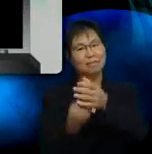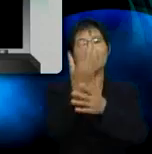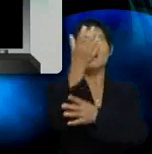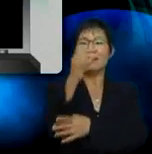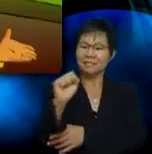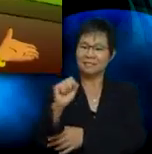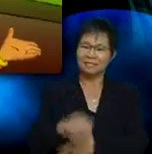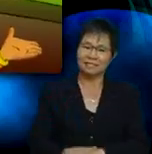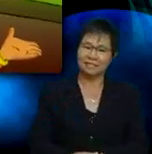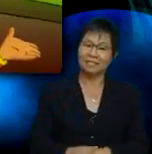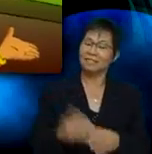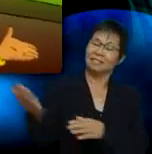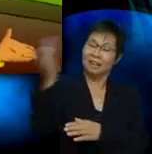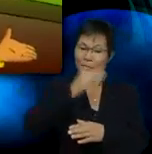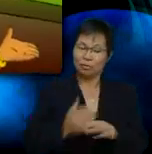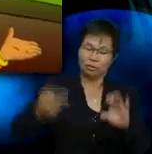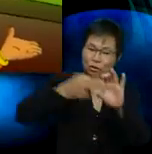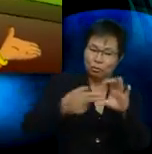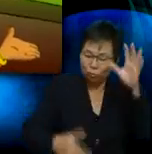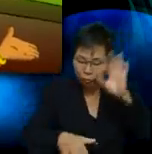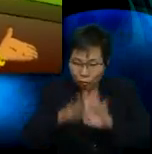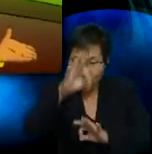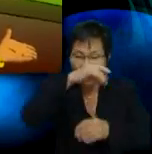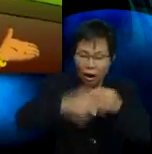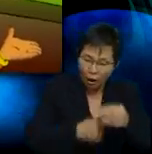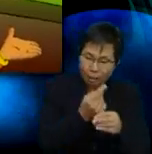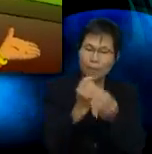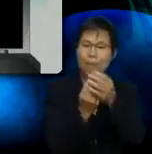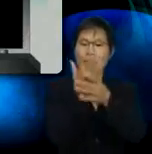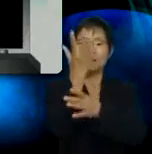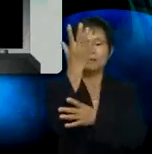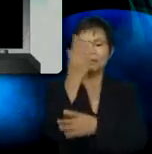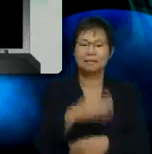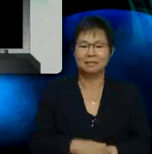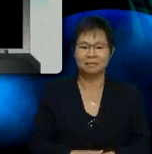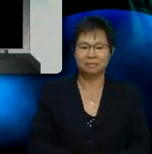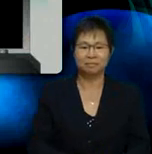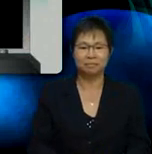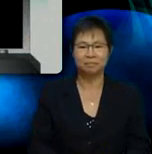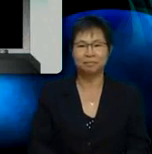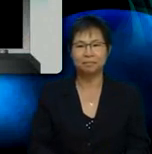Plants. Come on, join me to find out about plants.